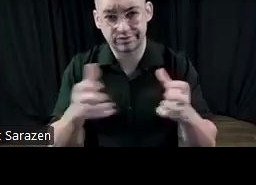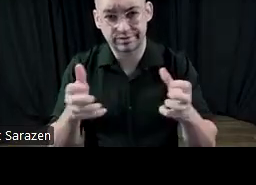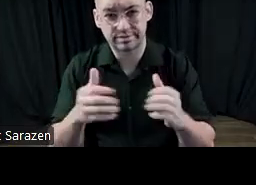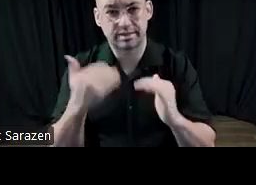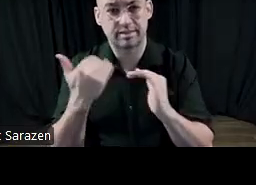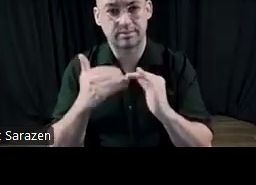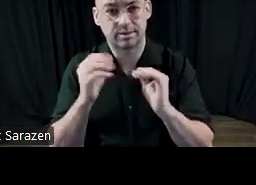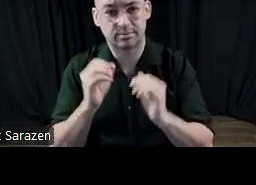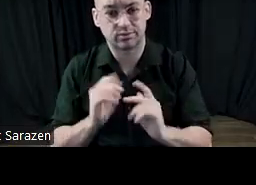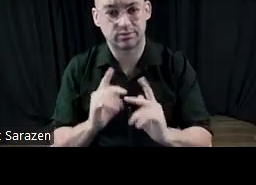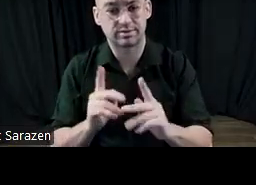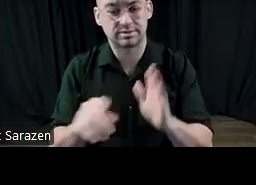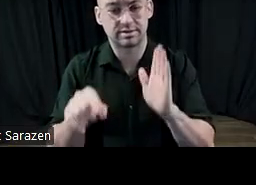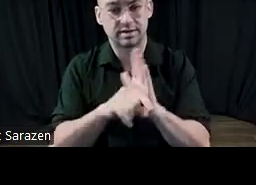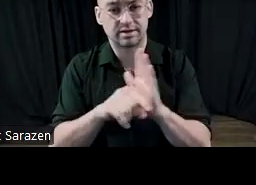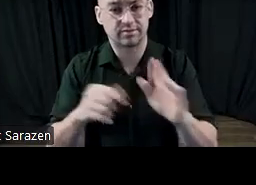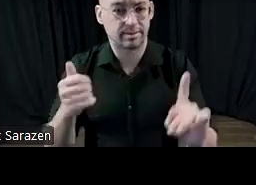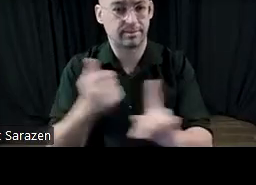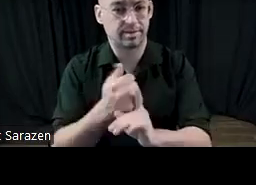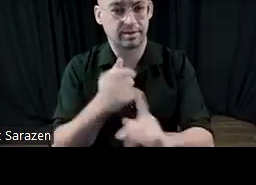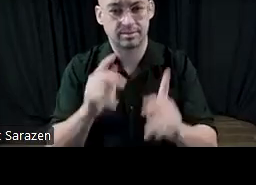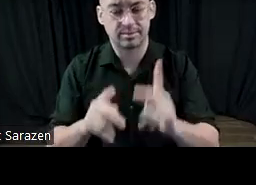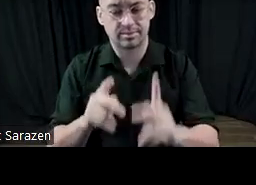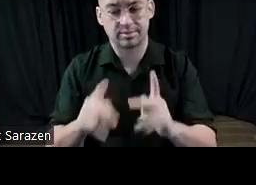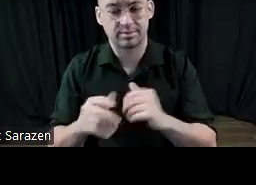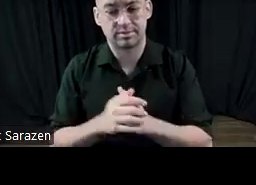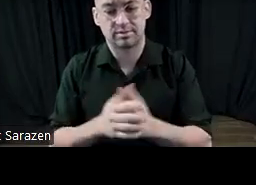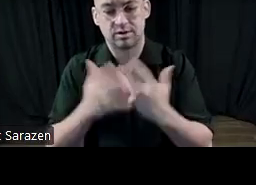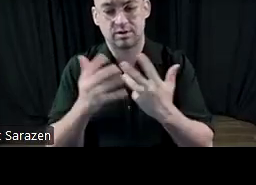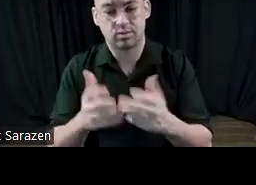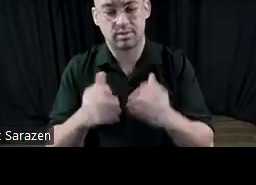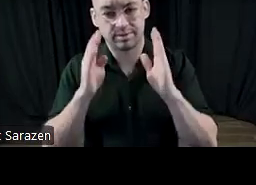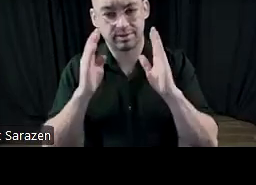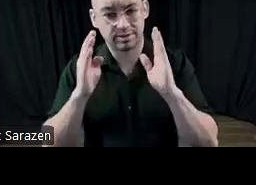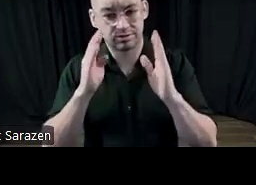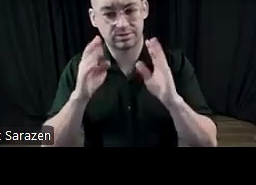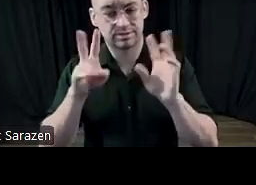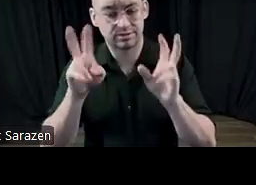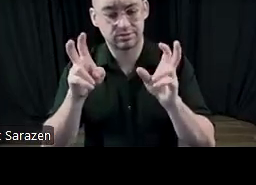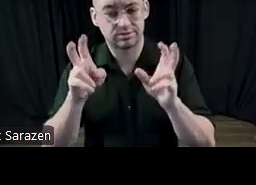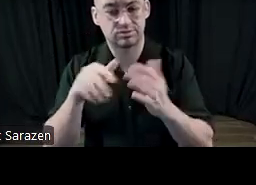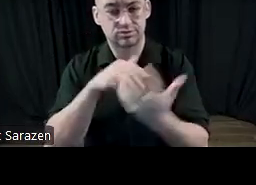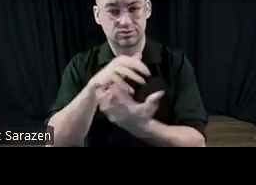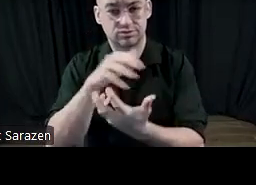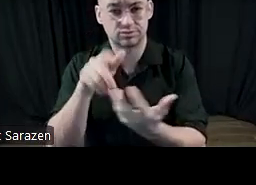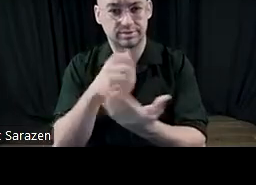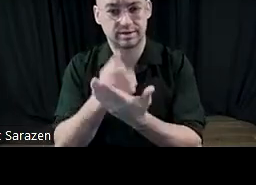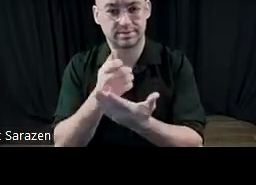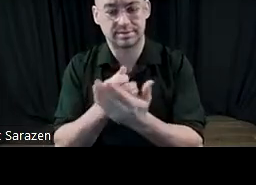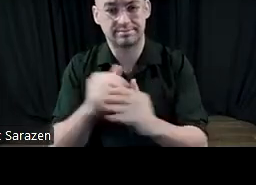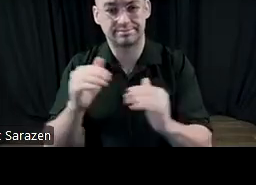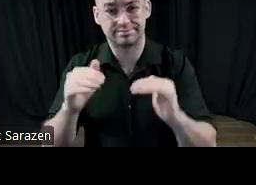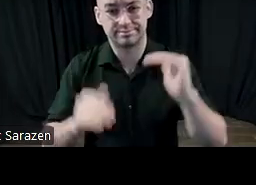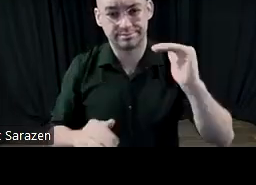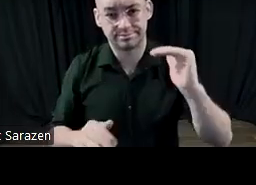ways that can negatively impact behavioral health. So we want to be paying attention to issues of socioeconomic disadvantage, experiences